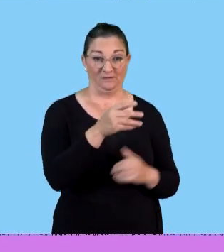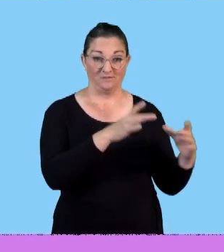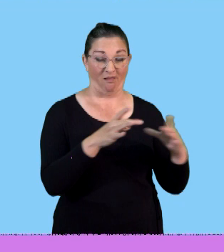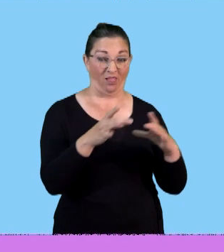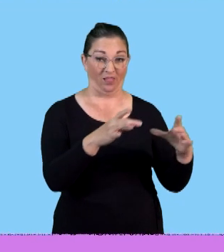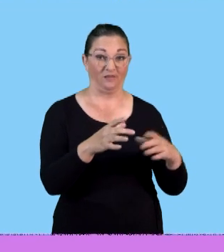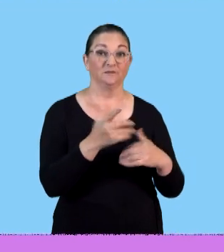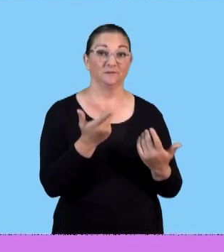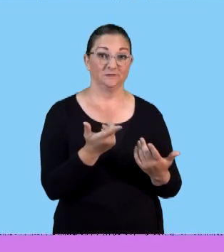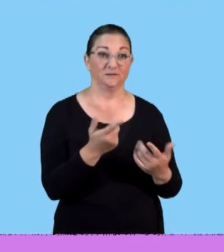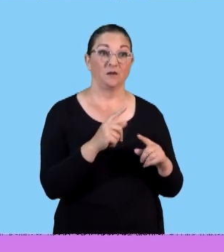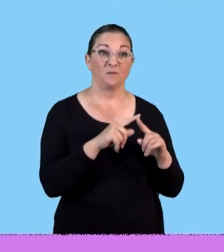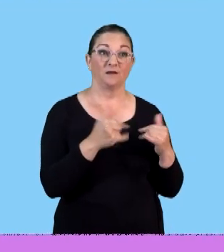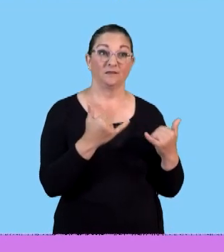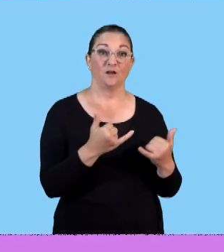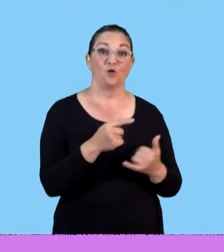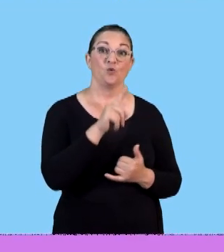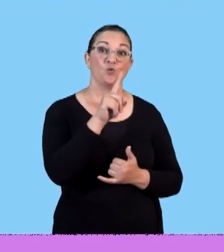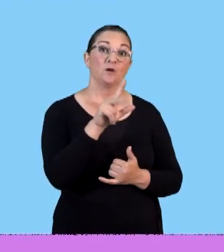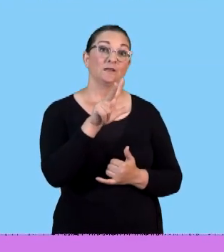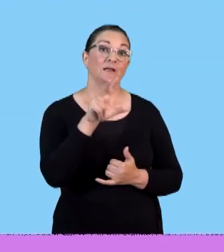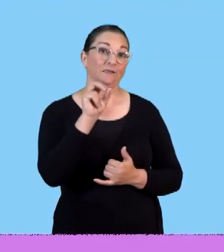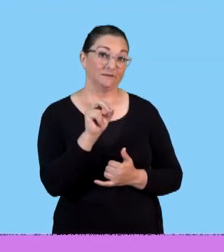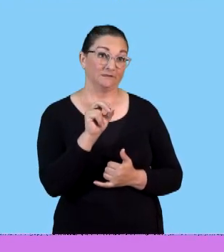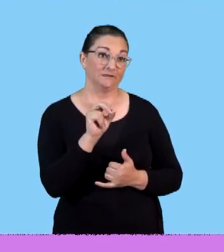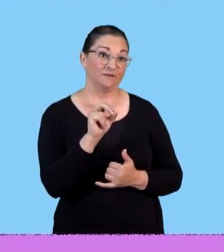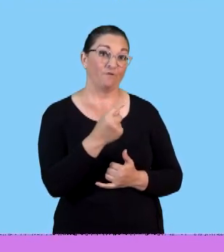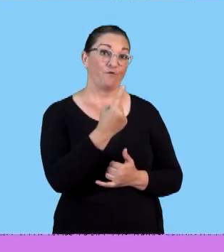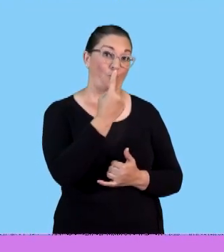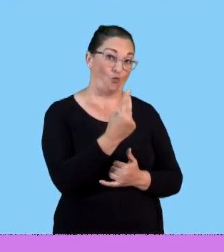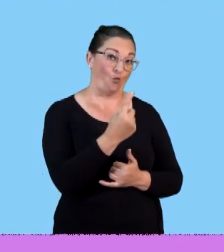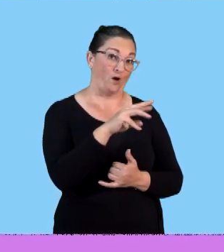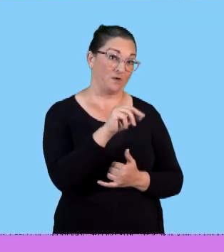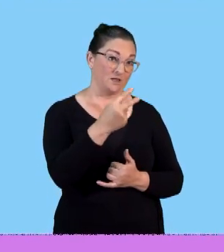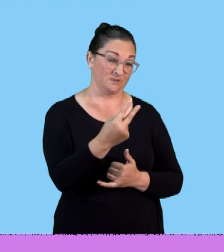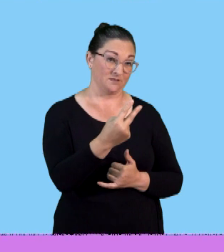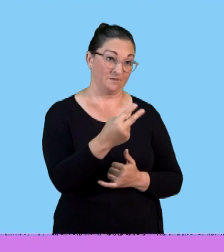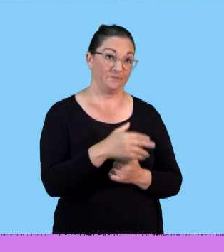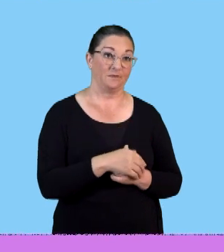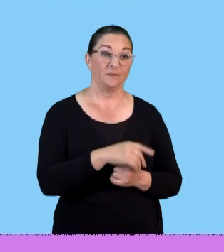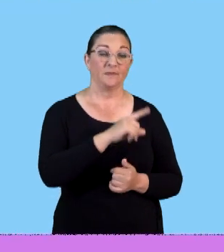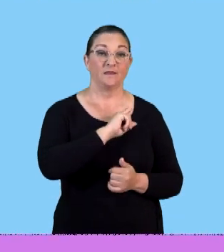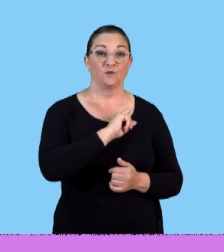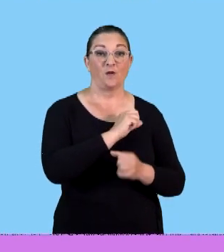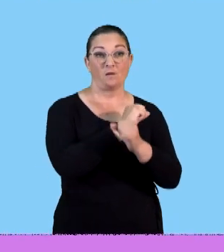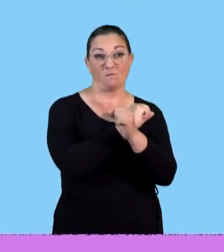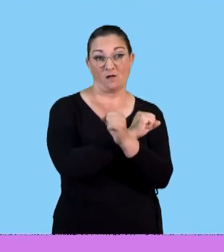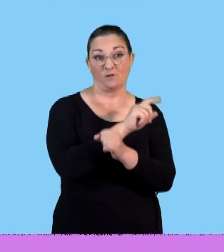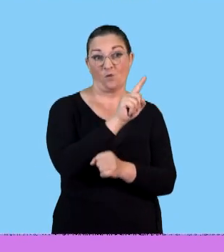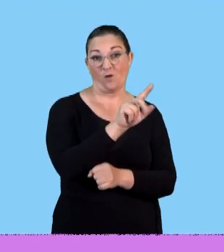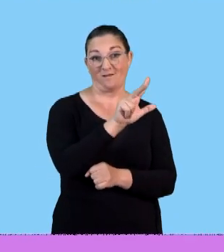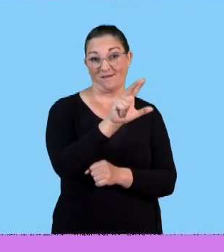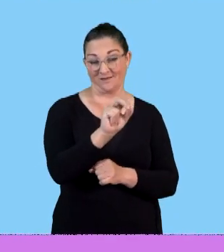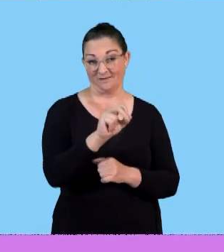meters of tiles, right? Tiles are being sold at the price of 180 Rand per square meter. So therefore,